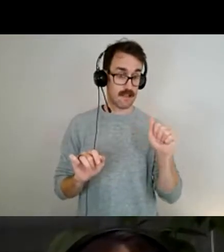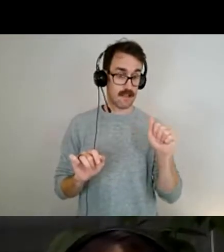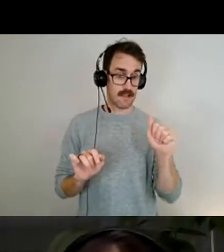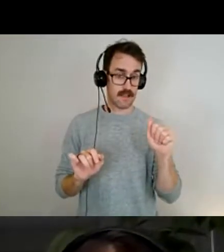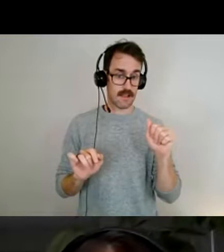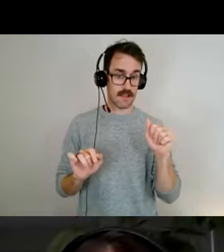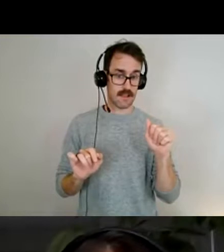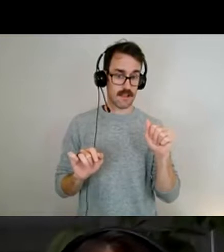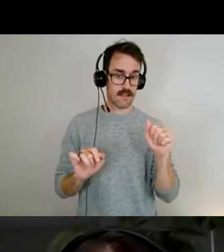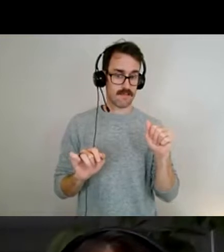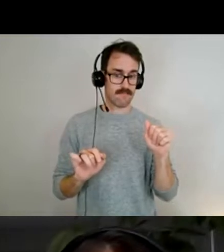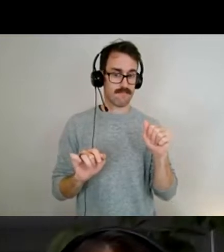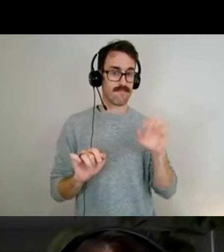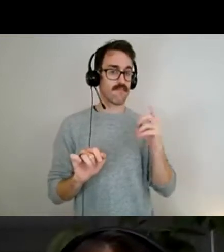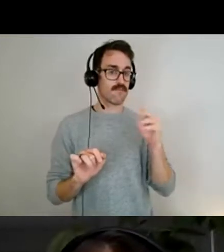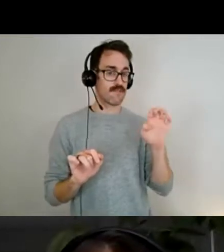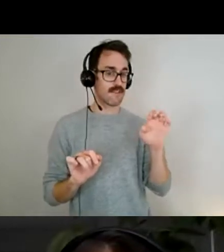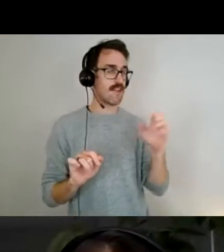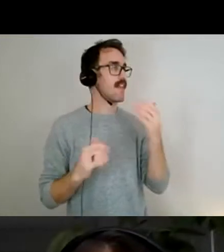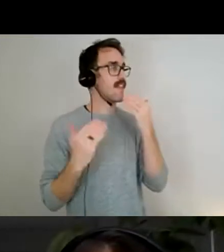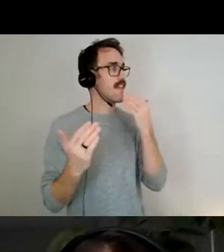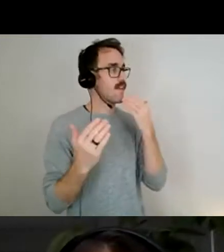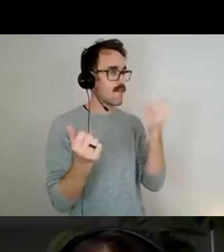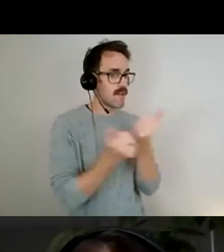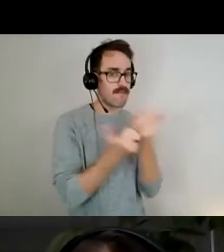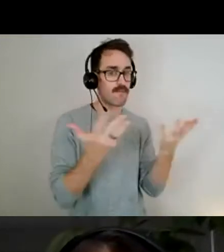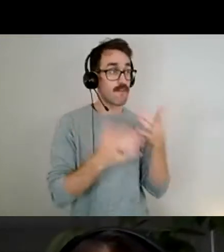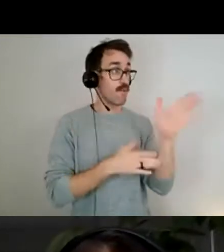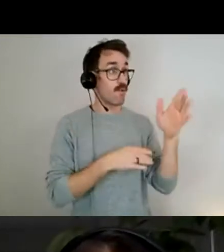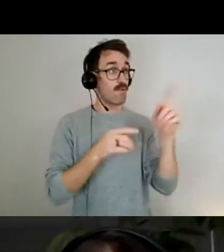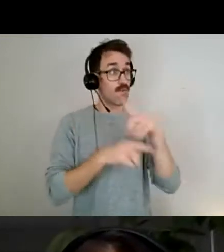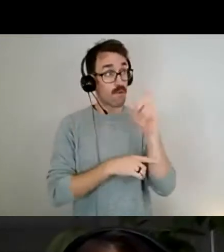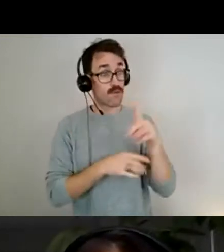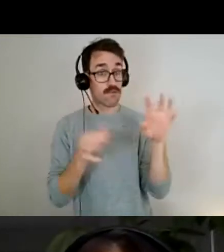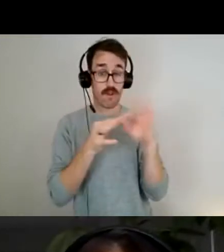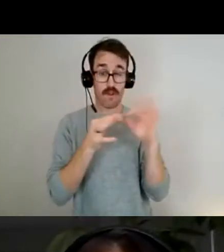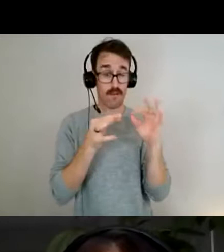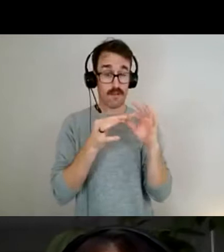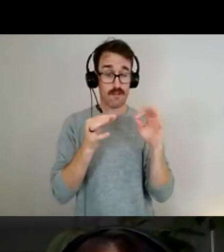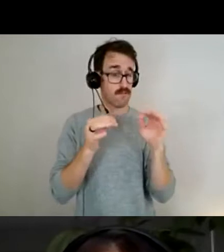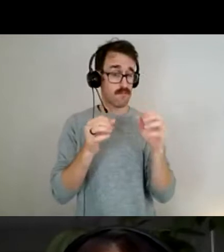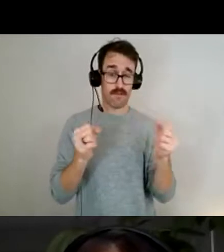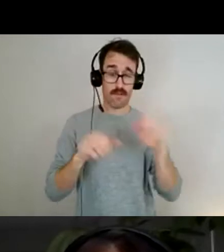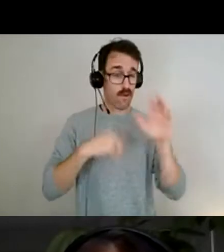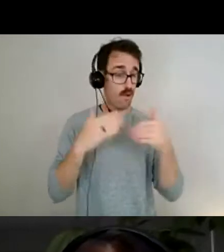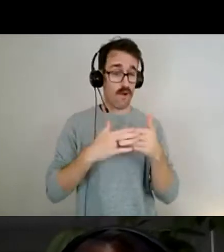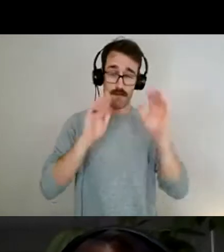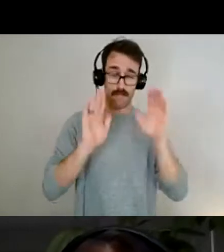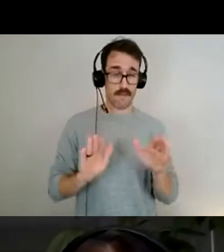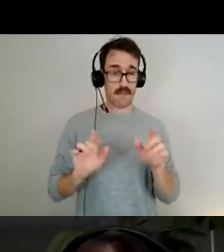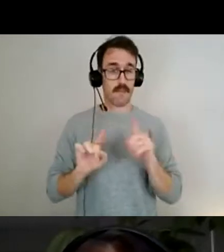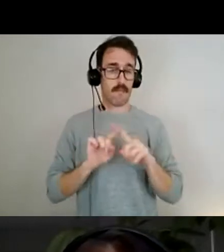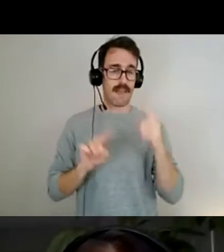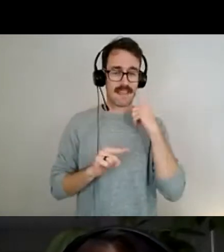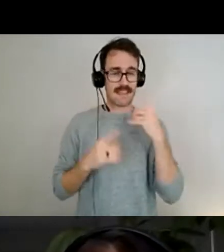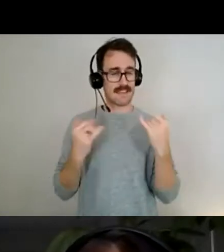Just wanted to thank everybody for your many questions and comments. They're all very good, and I wish we had another hour, but maybe we need to